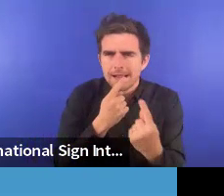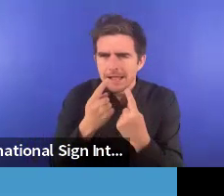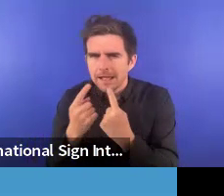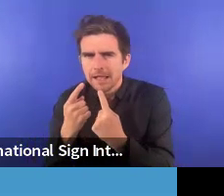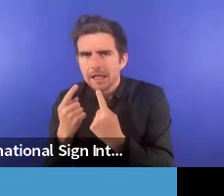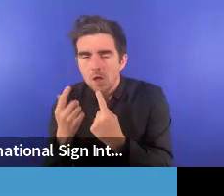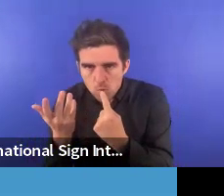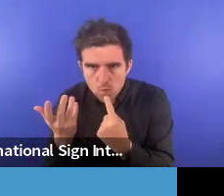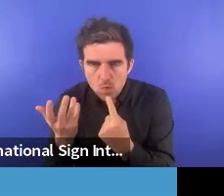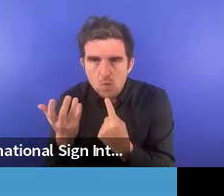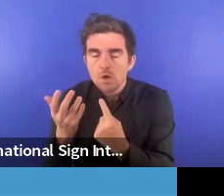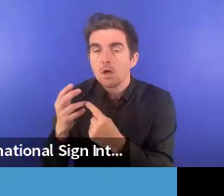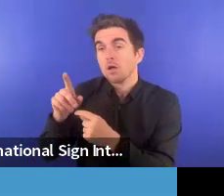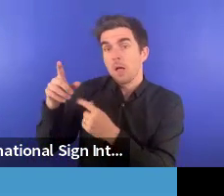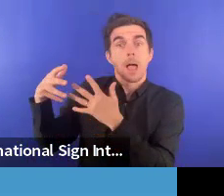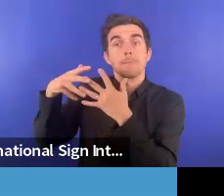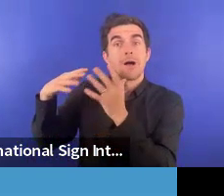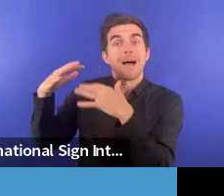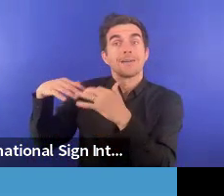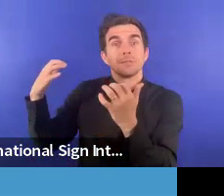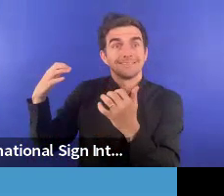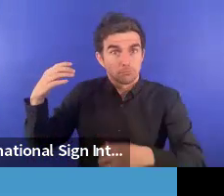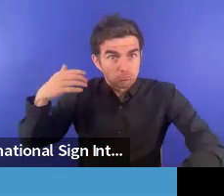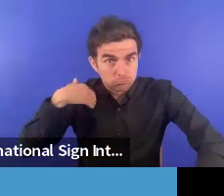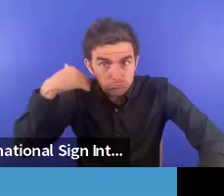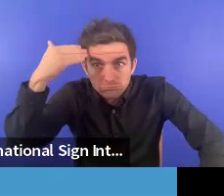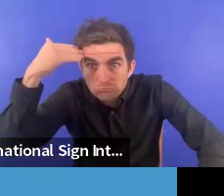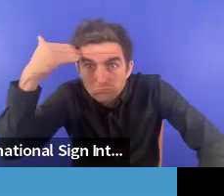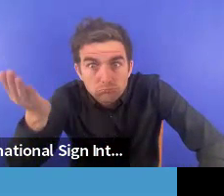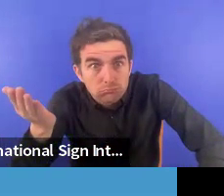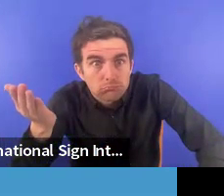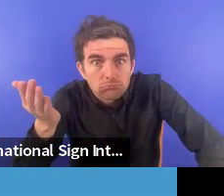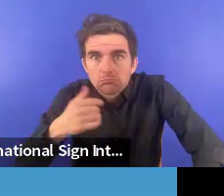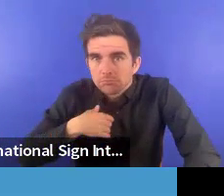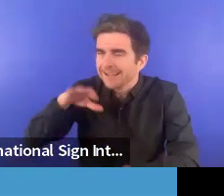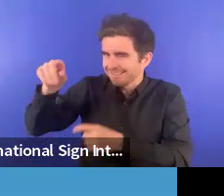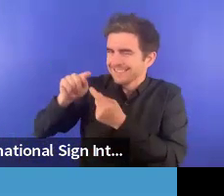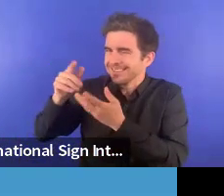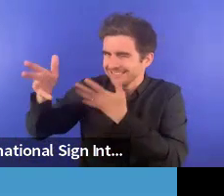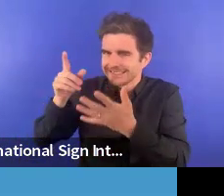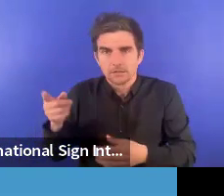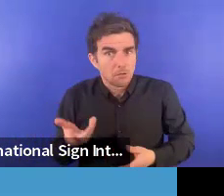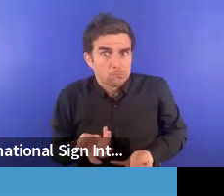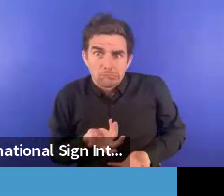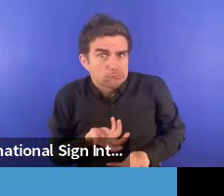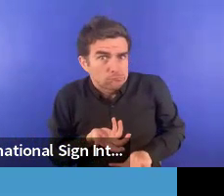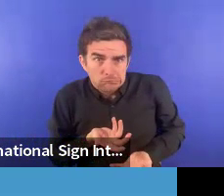So just make sure that when you're writing your letters or when you're thinking about the content, that you keep that in mind.